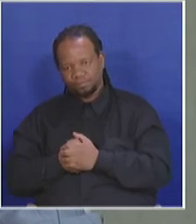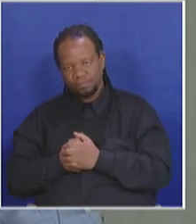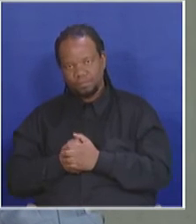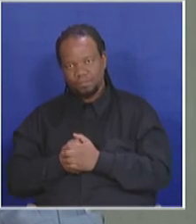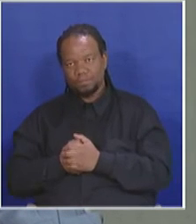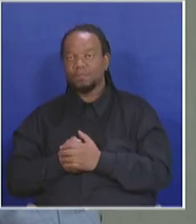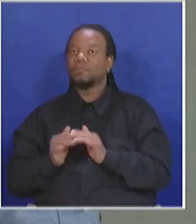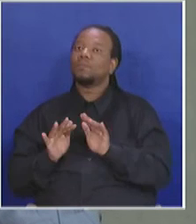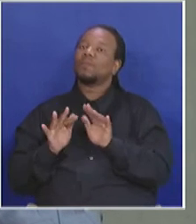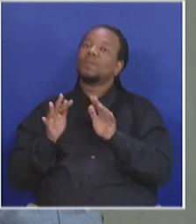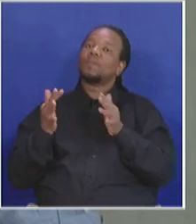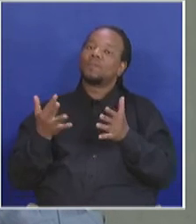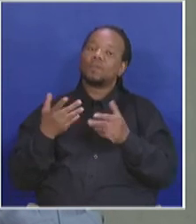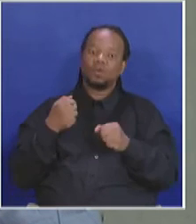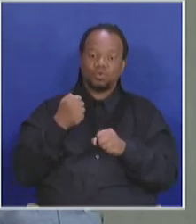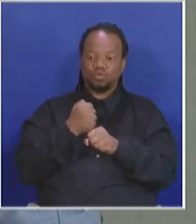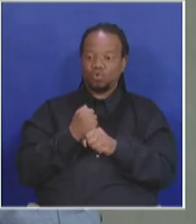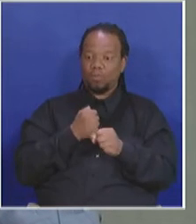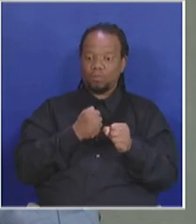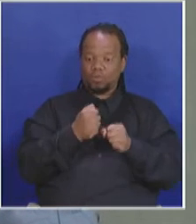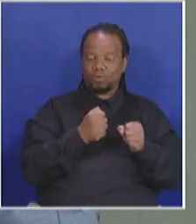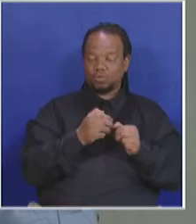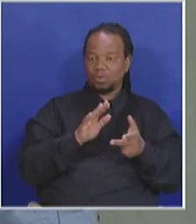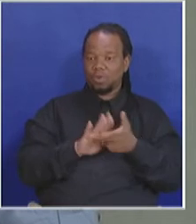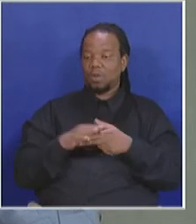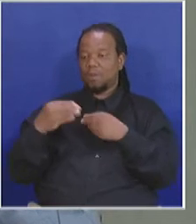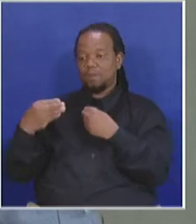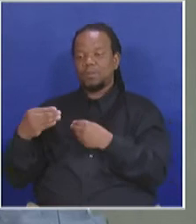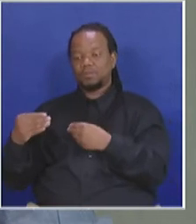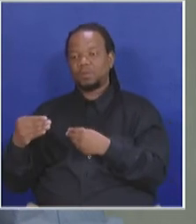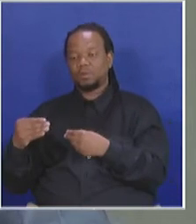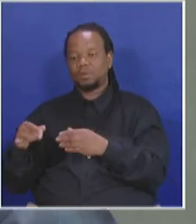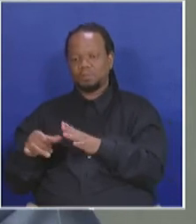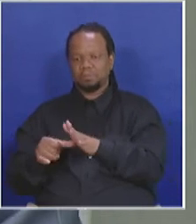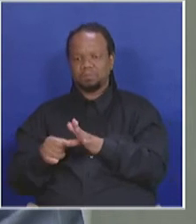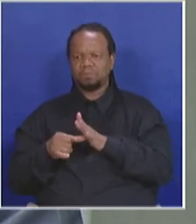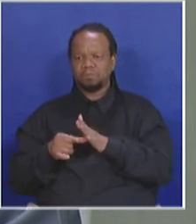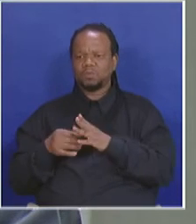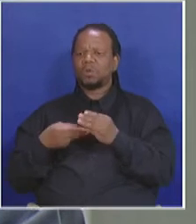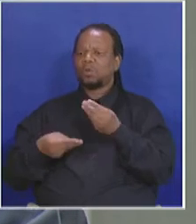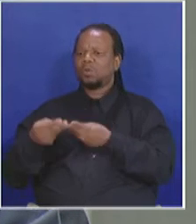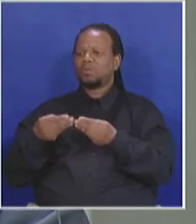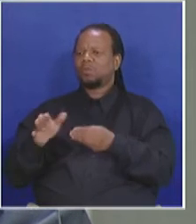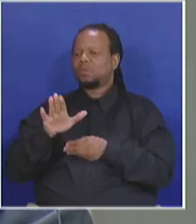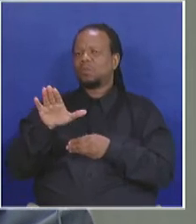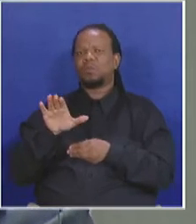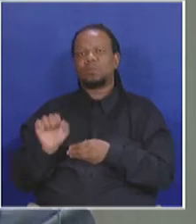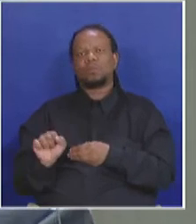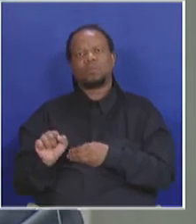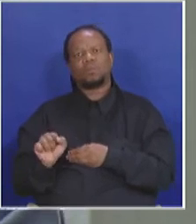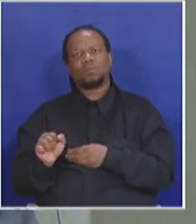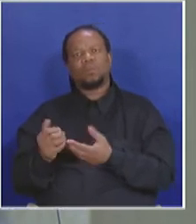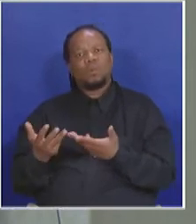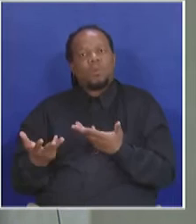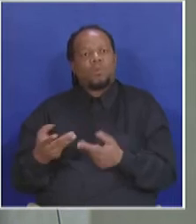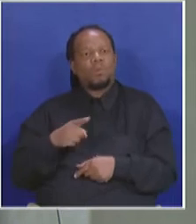job creation and business is vital to the growth of this economy. Honorable Chair, why do we risk this by lining our